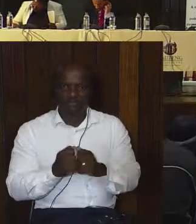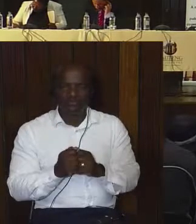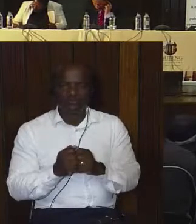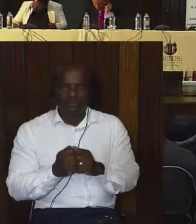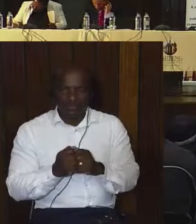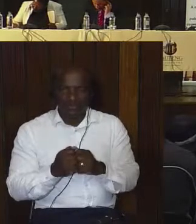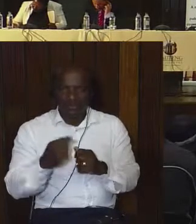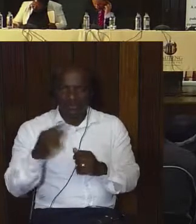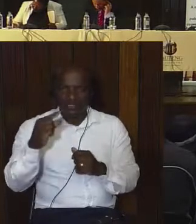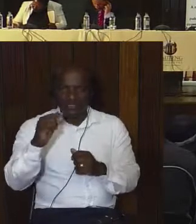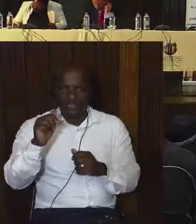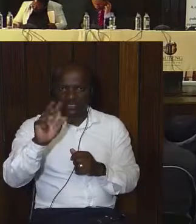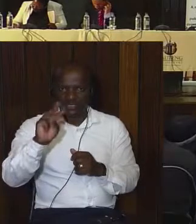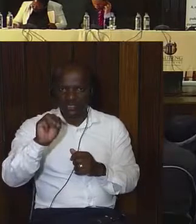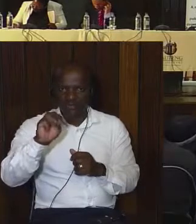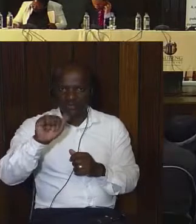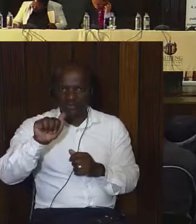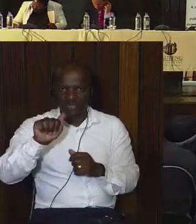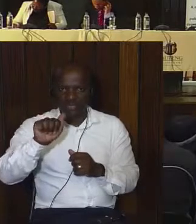GMA.